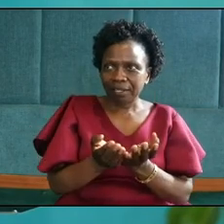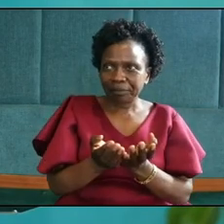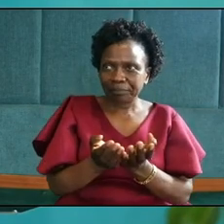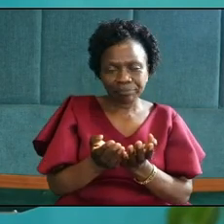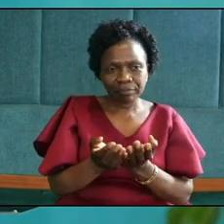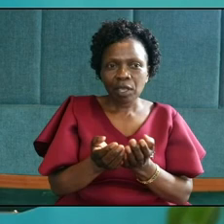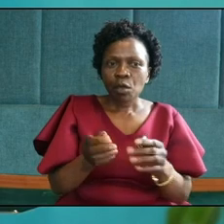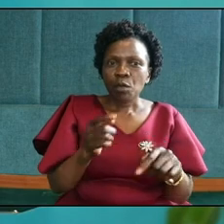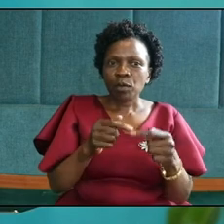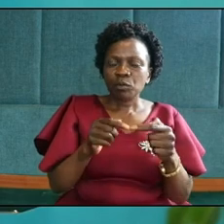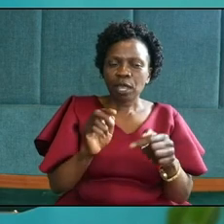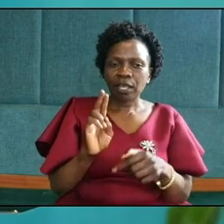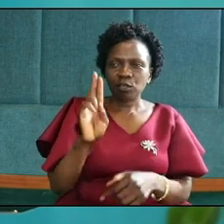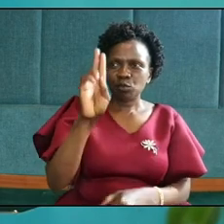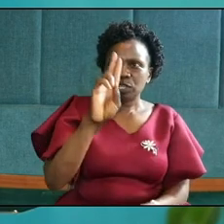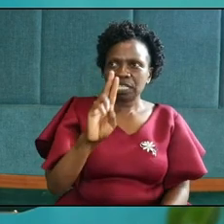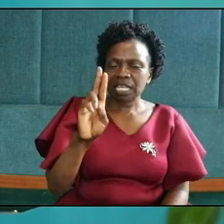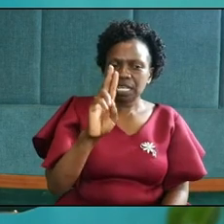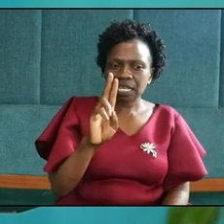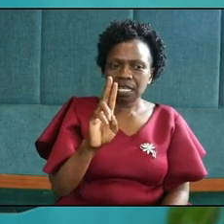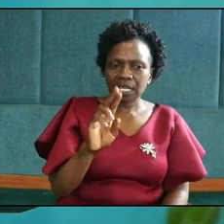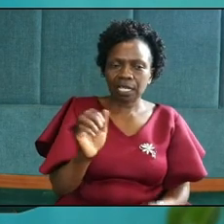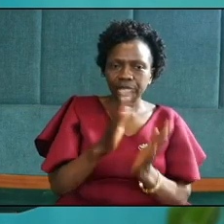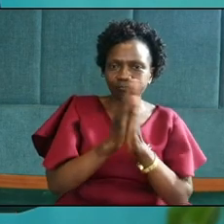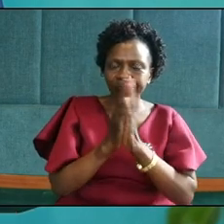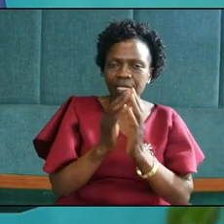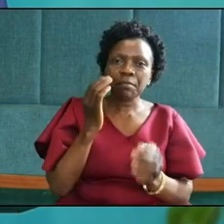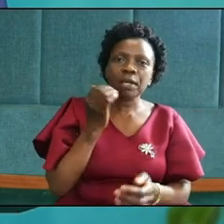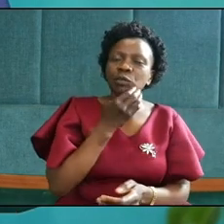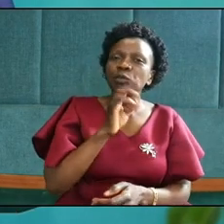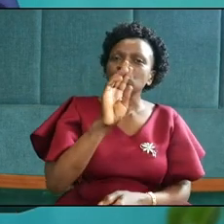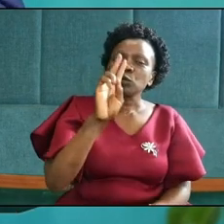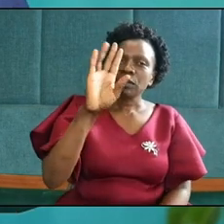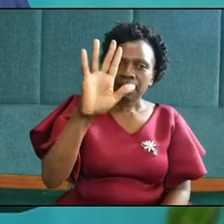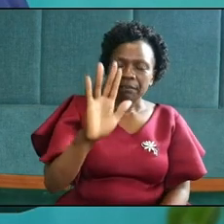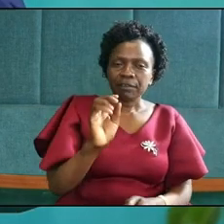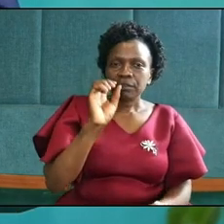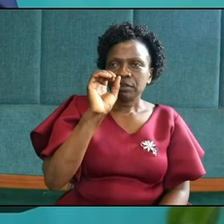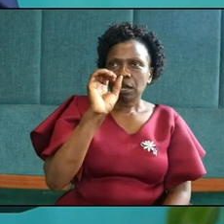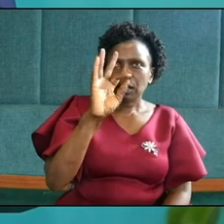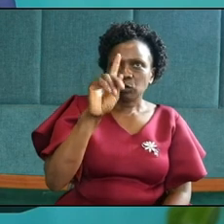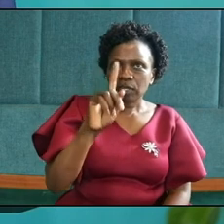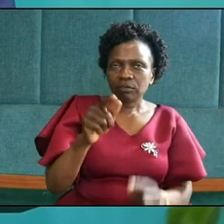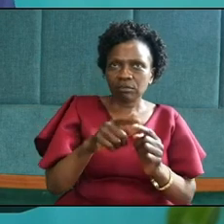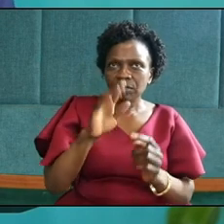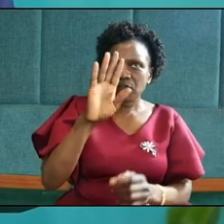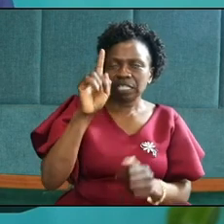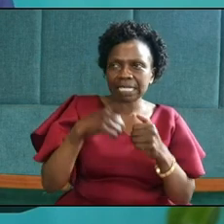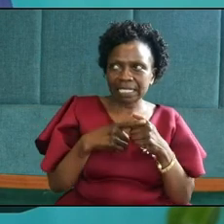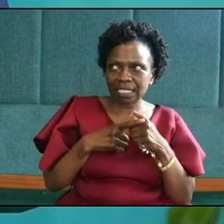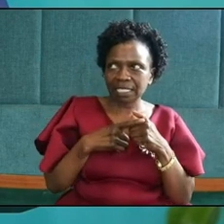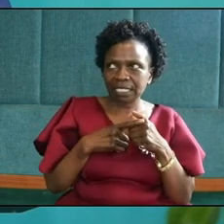we are using the parable in Matthew 25. 31 to